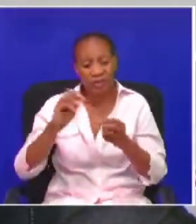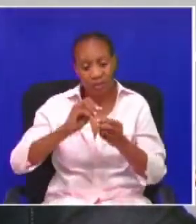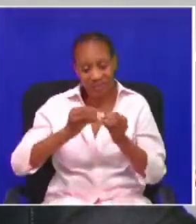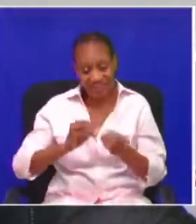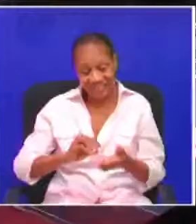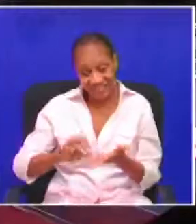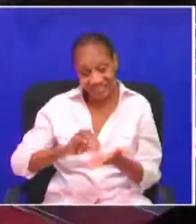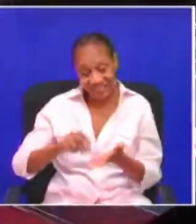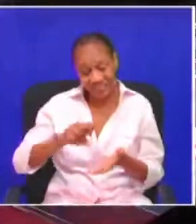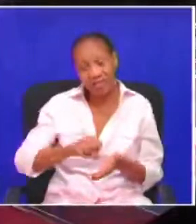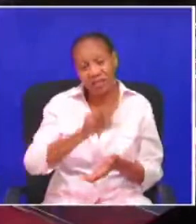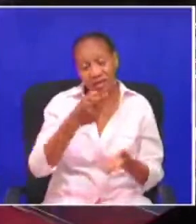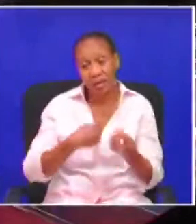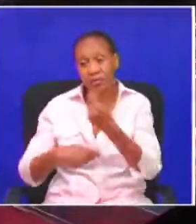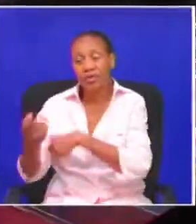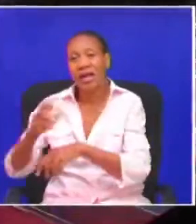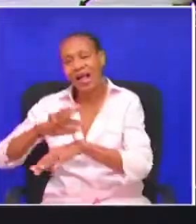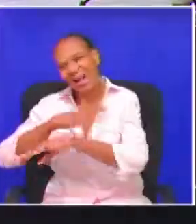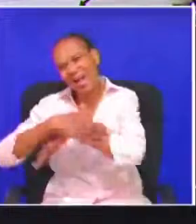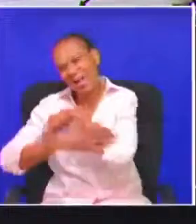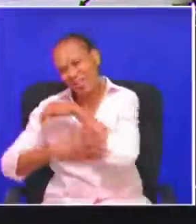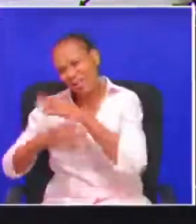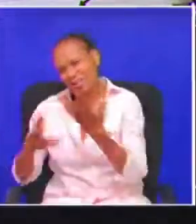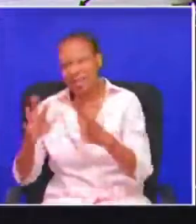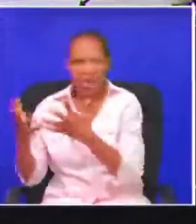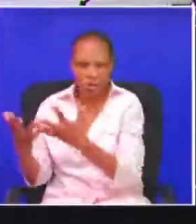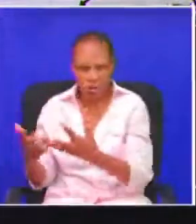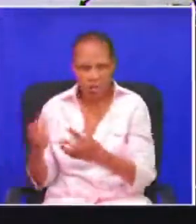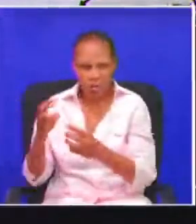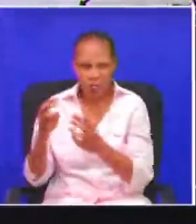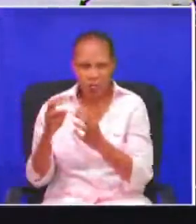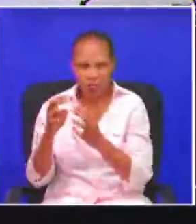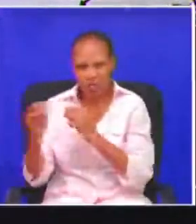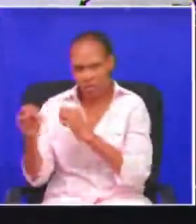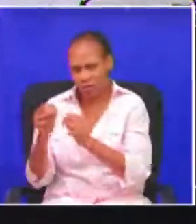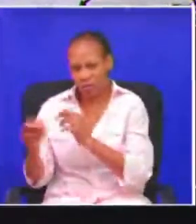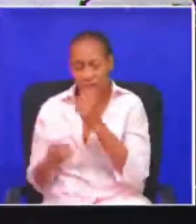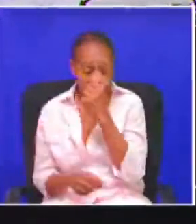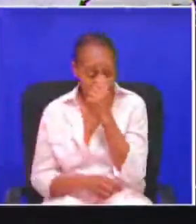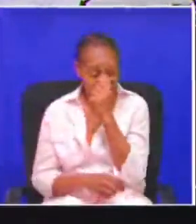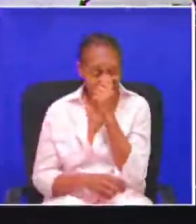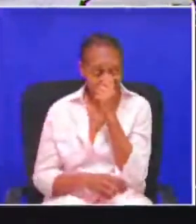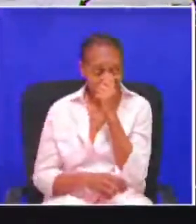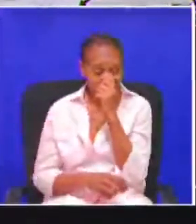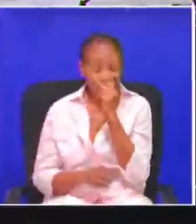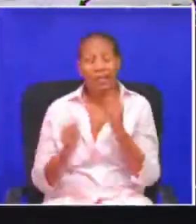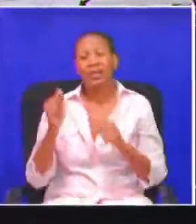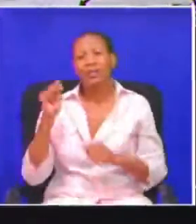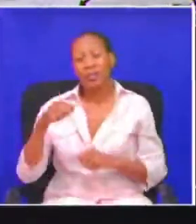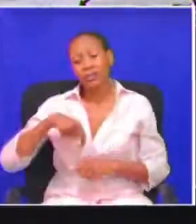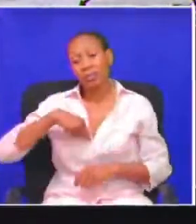President. Thank you, Honourable Deputy Speaker. We are making progress.